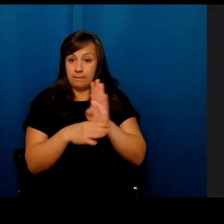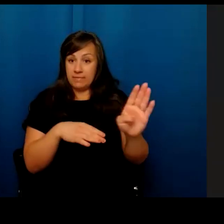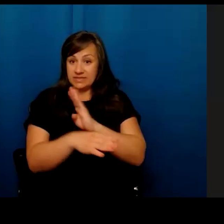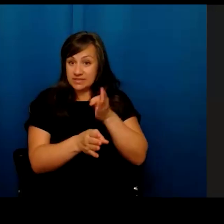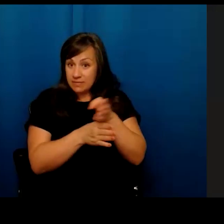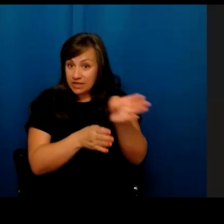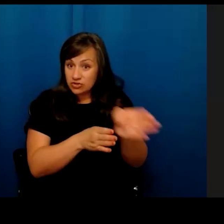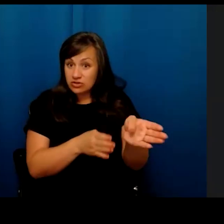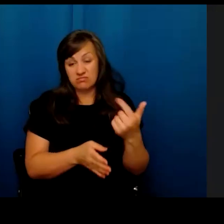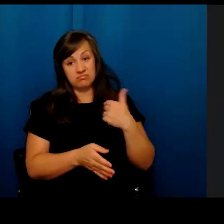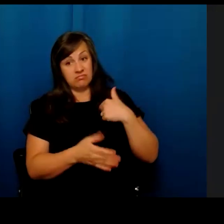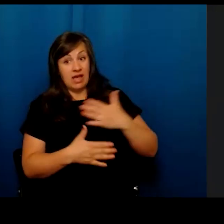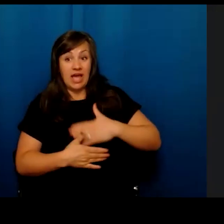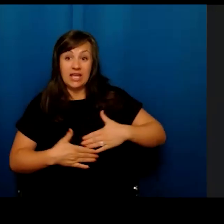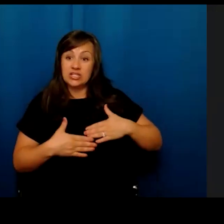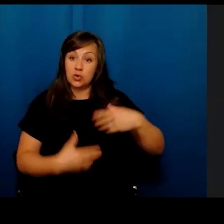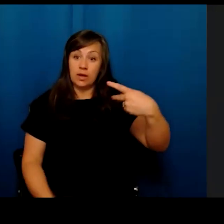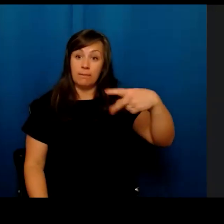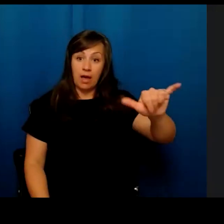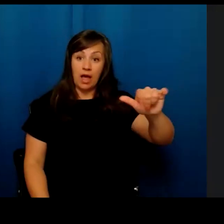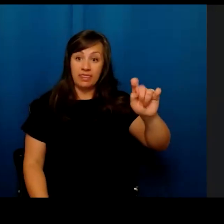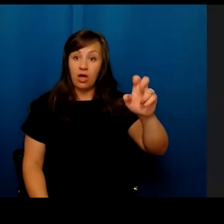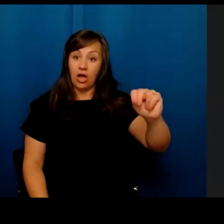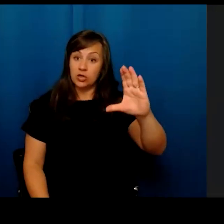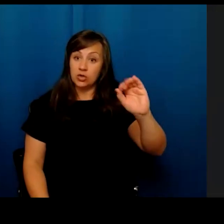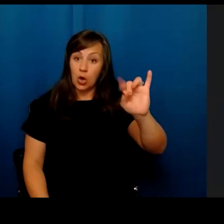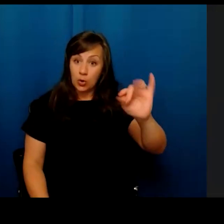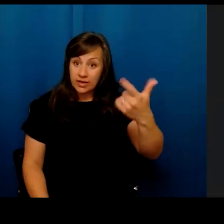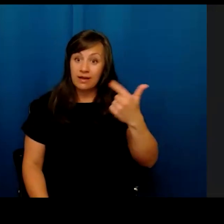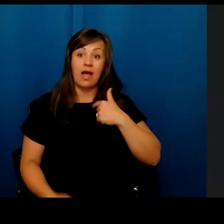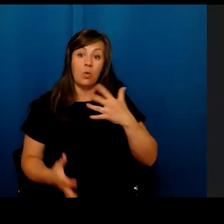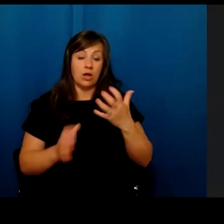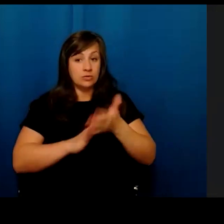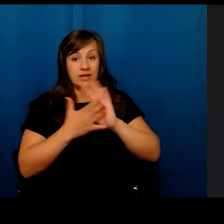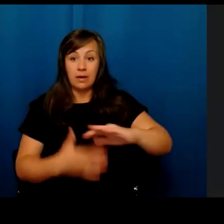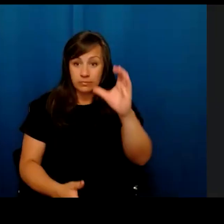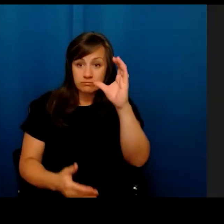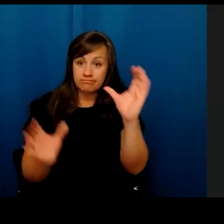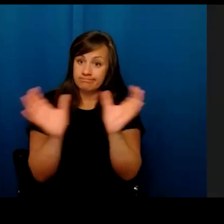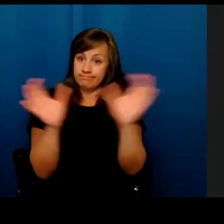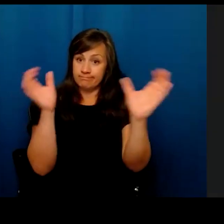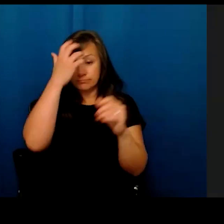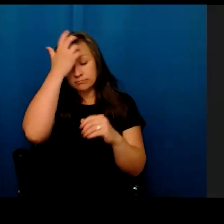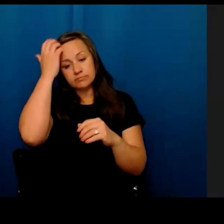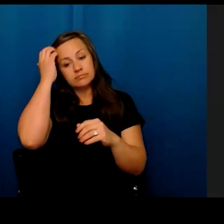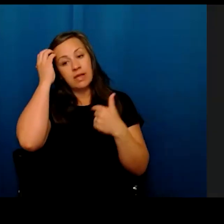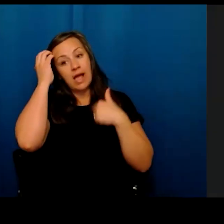you're just like, hey, I like Python and I want to get a Google IT support certificate and I'm going to do